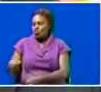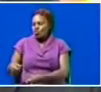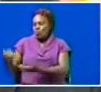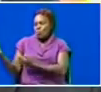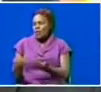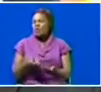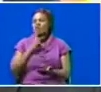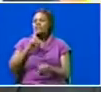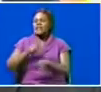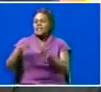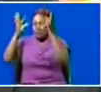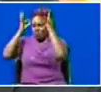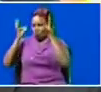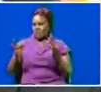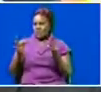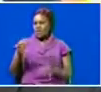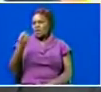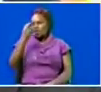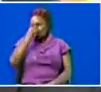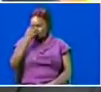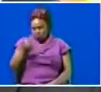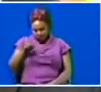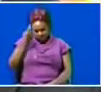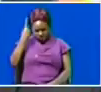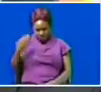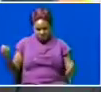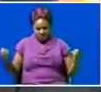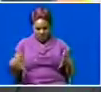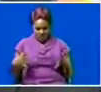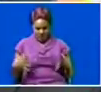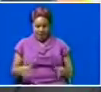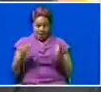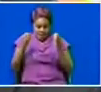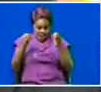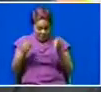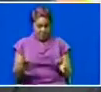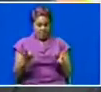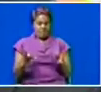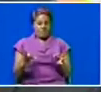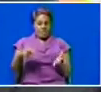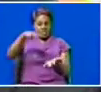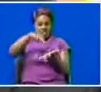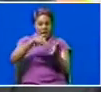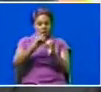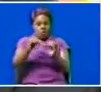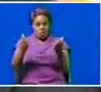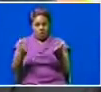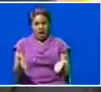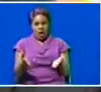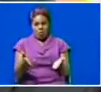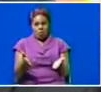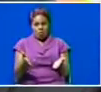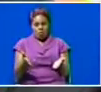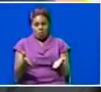wedding. And William Ruto understands just that. If he does not rise to secure, together with his